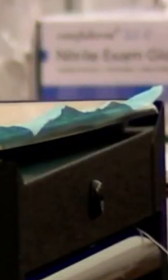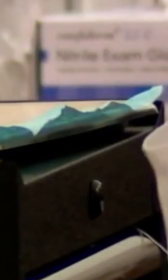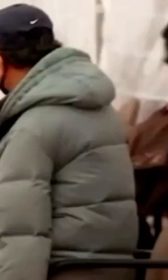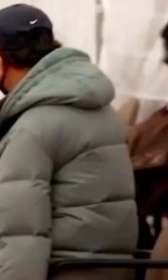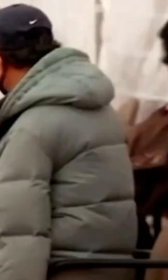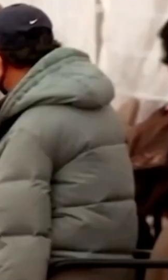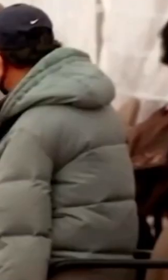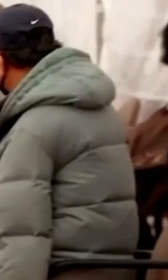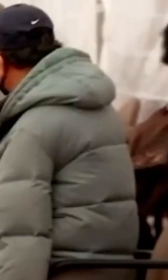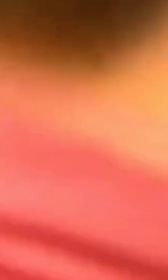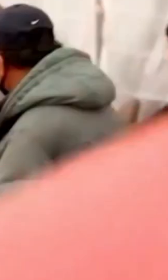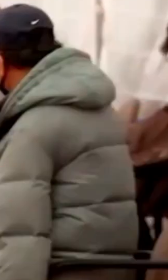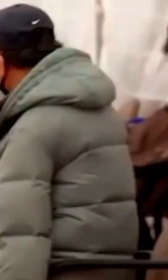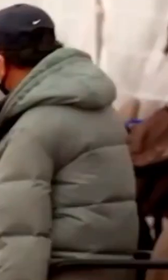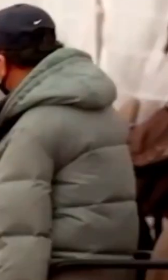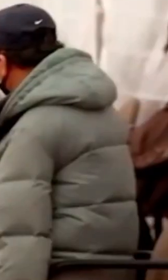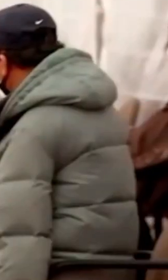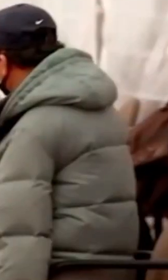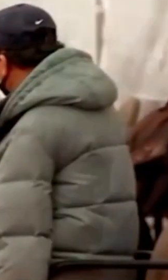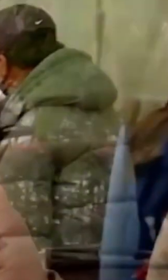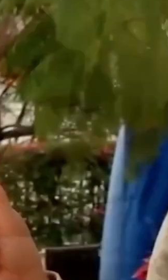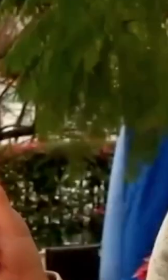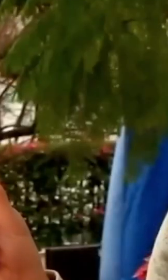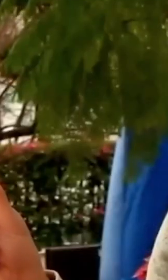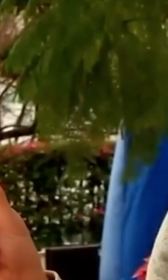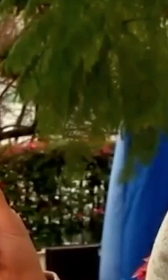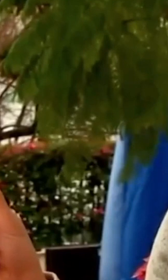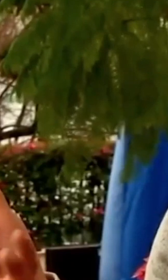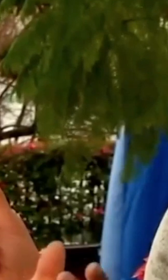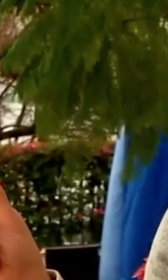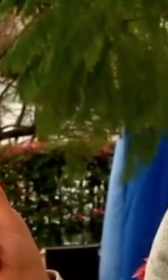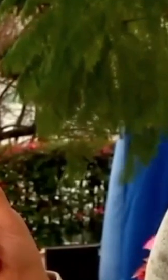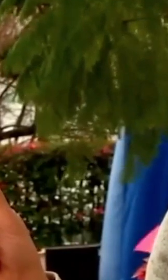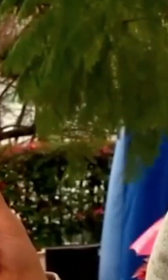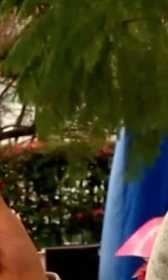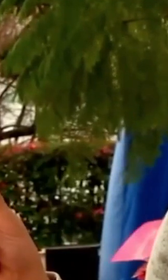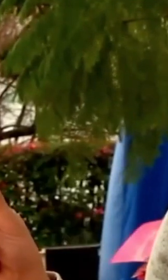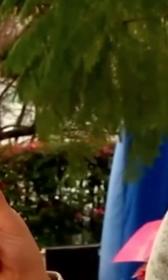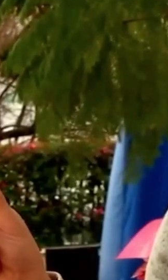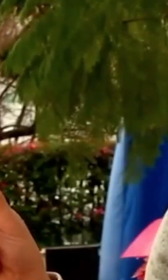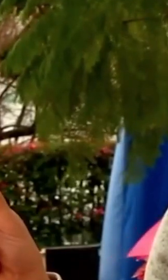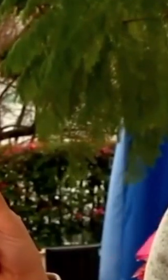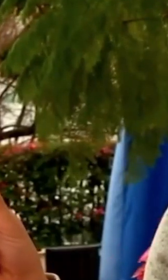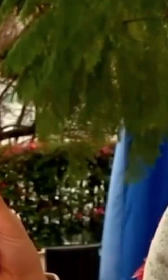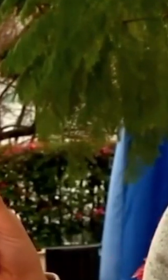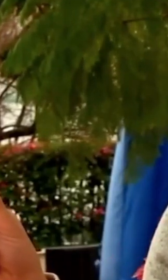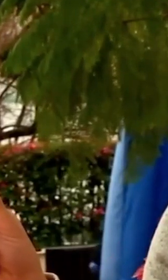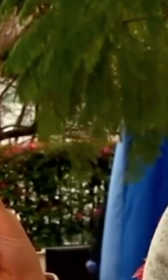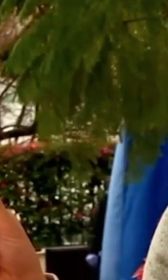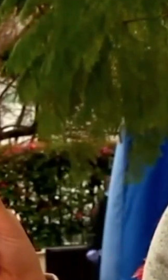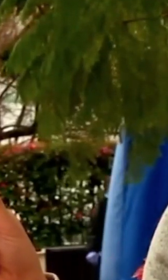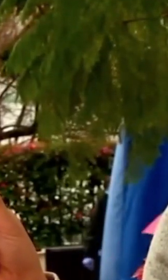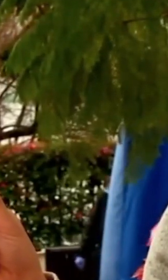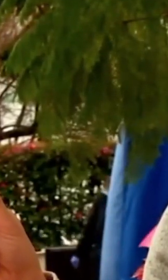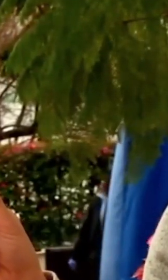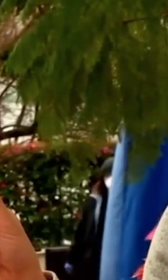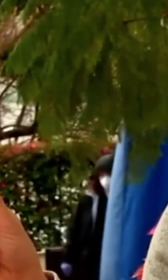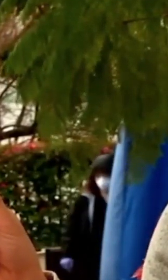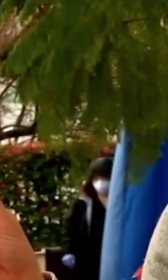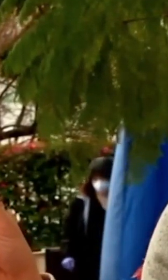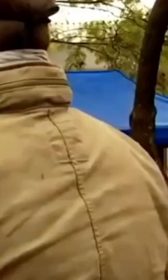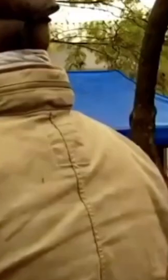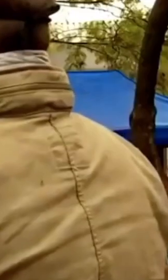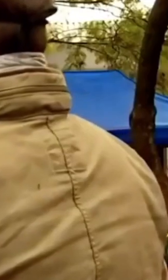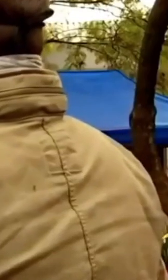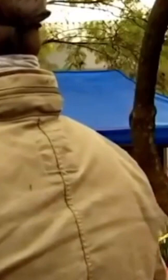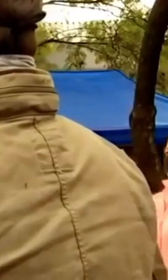Kedren. This is amazing. This is Dr. Jerry Abraham. He's a family doctor and epidemiologist working at Kedren Health. And he